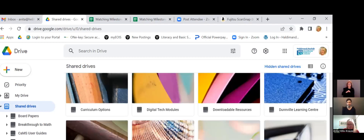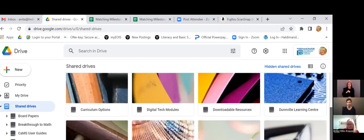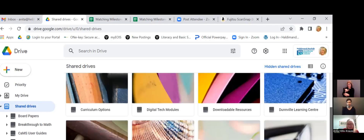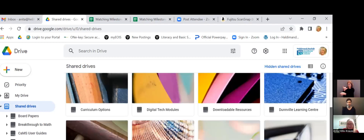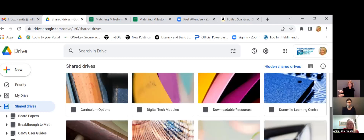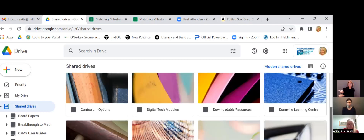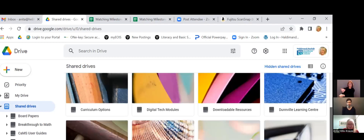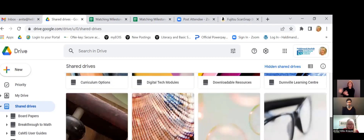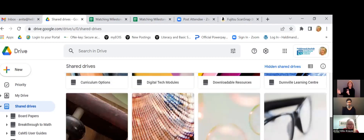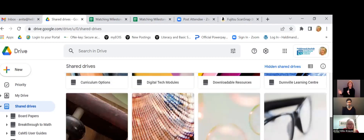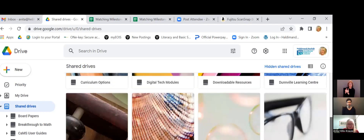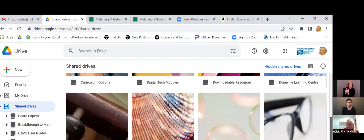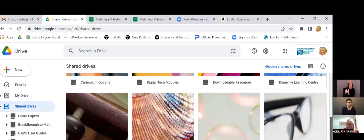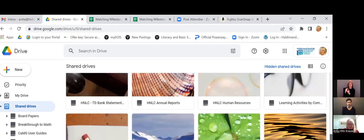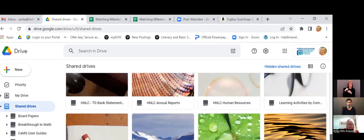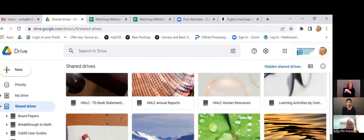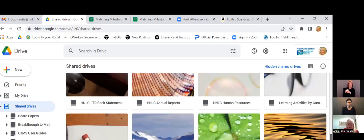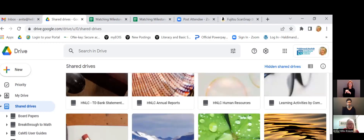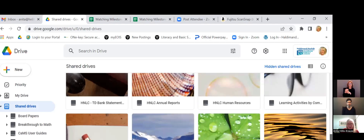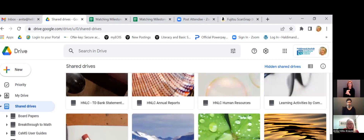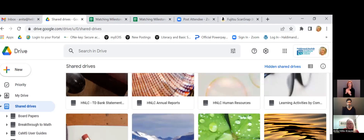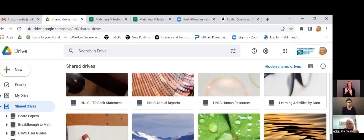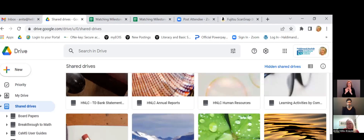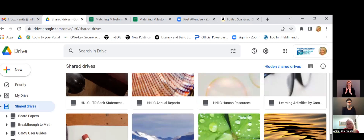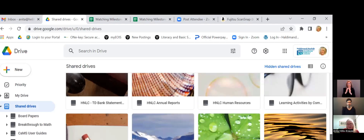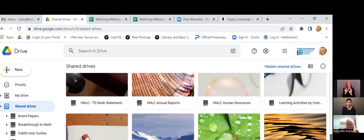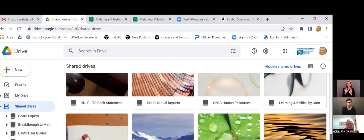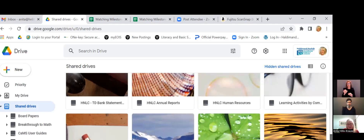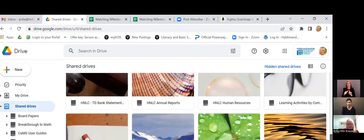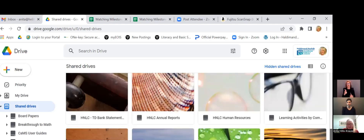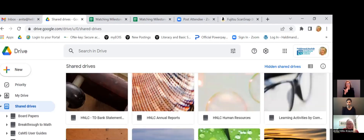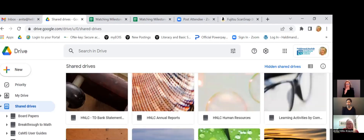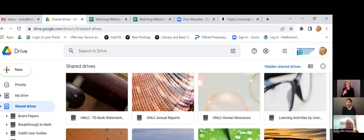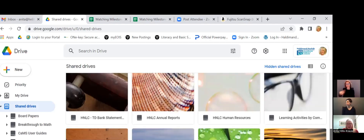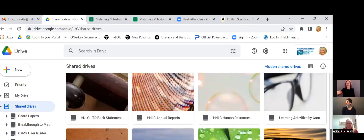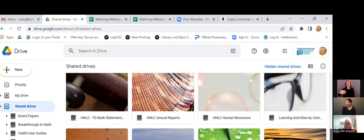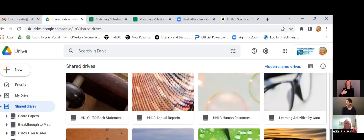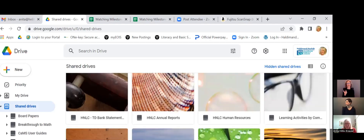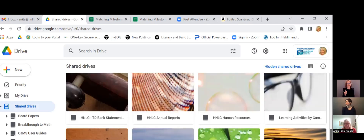virtually, which thank goodness they're young and